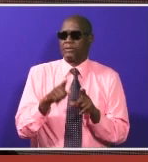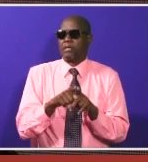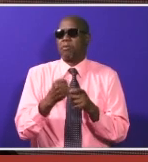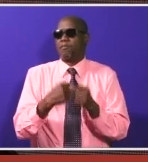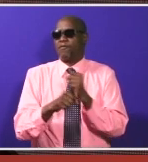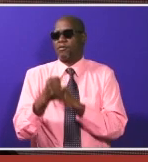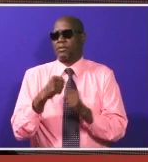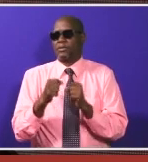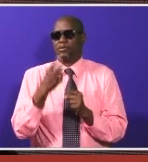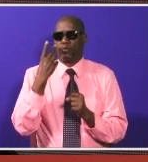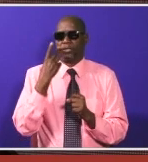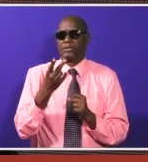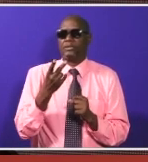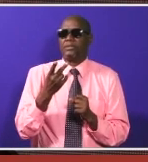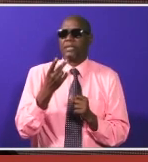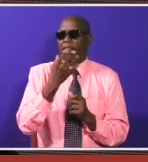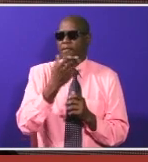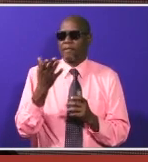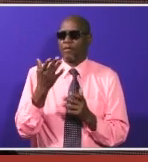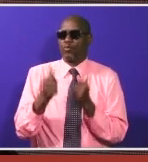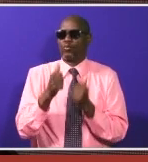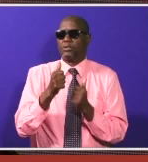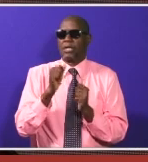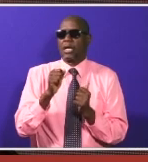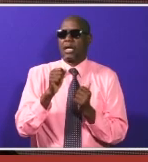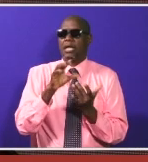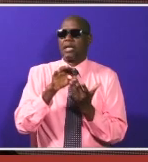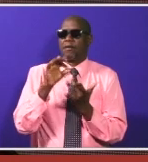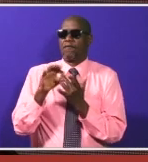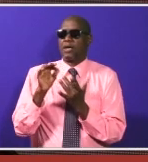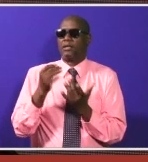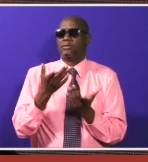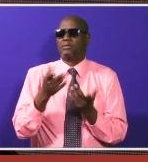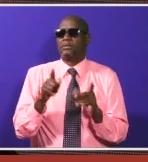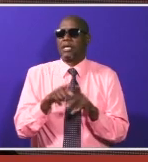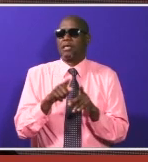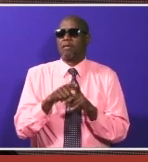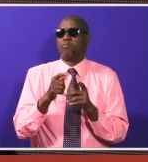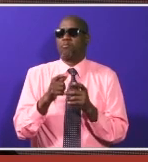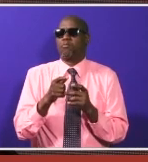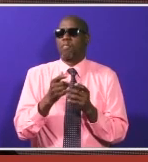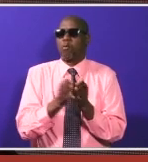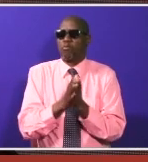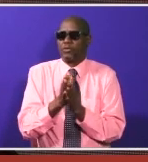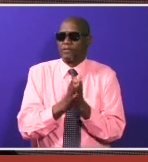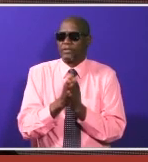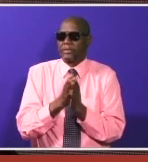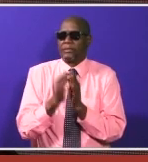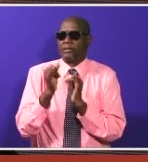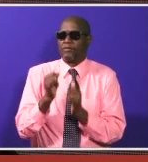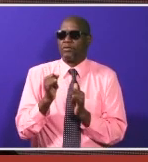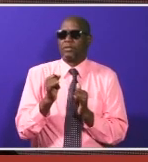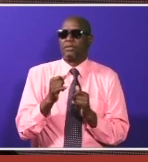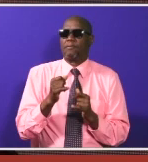that can help us to identify and motivate those individuals and institutions that perform well. April this year, the